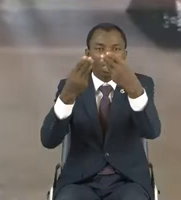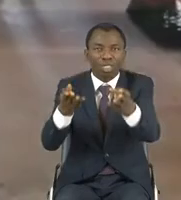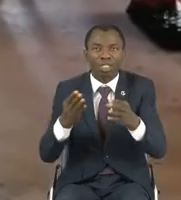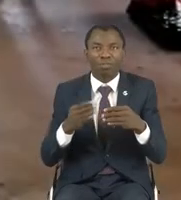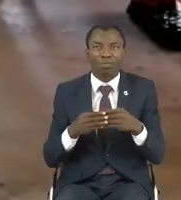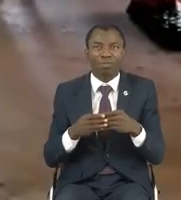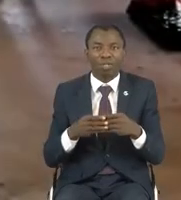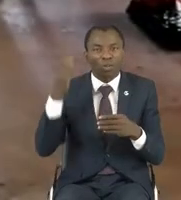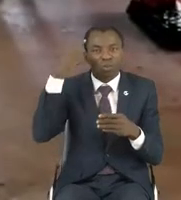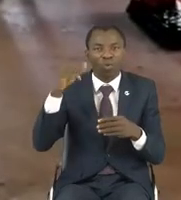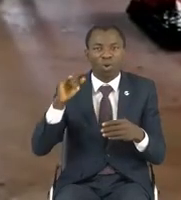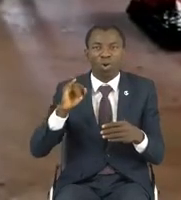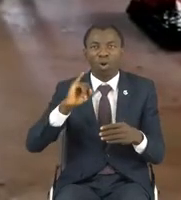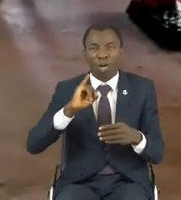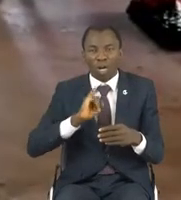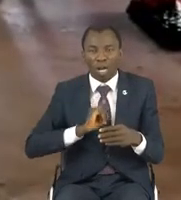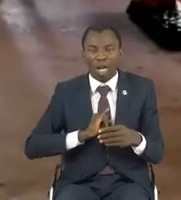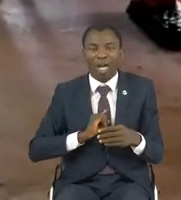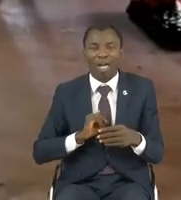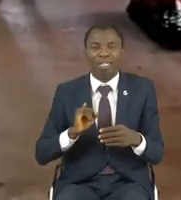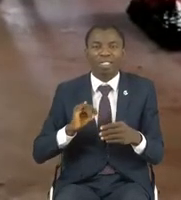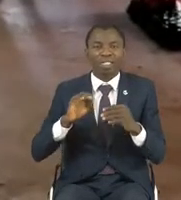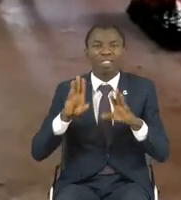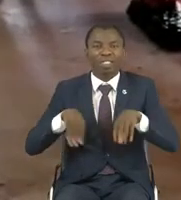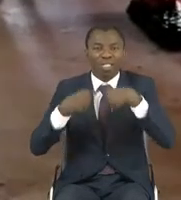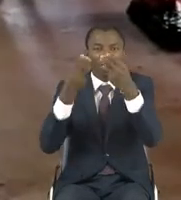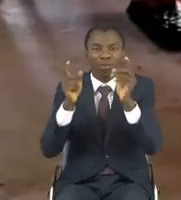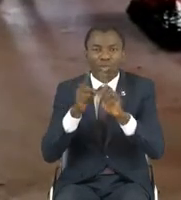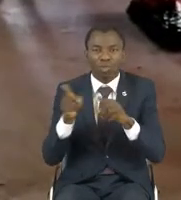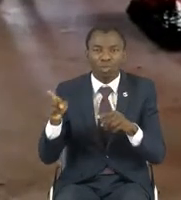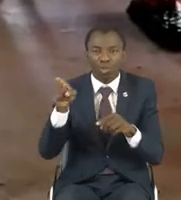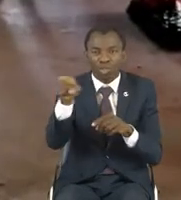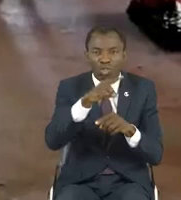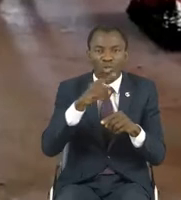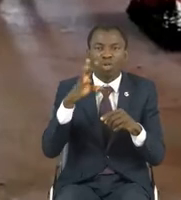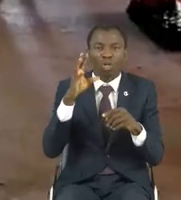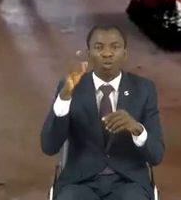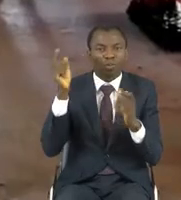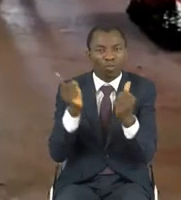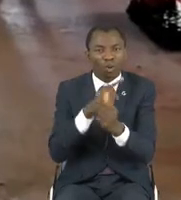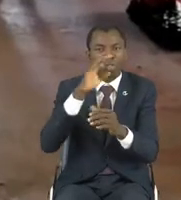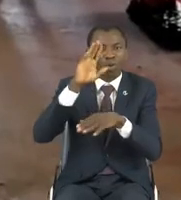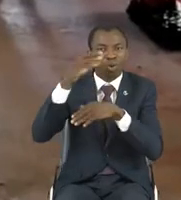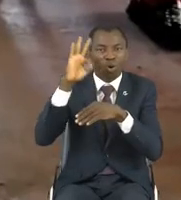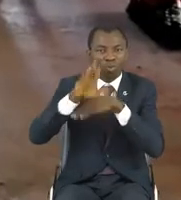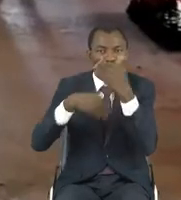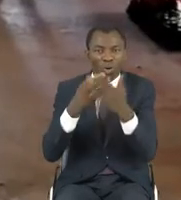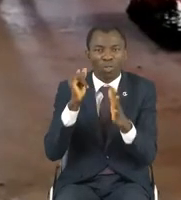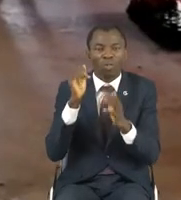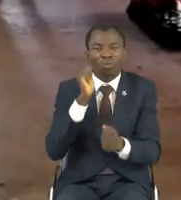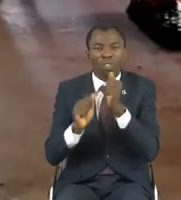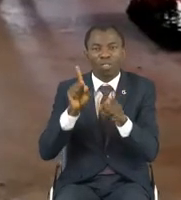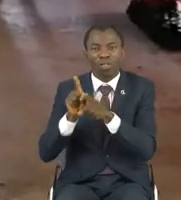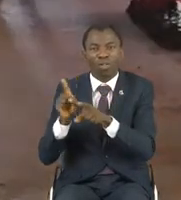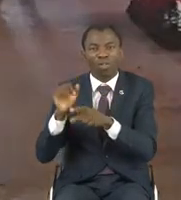I delivered unto you, first of all, that which I also